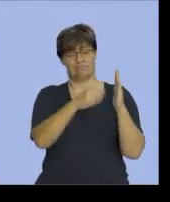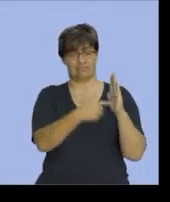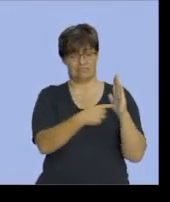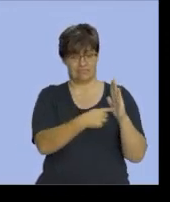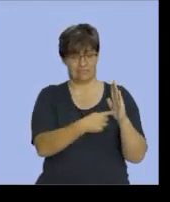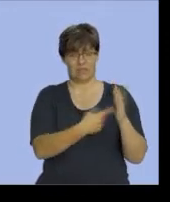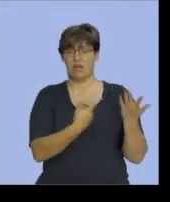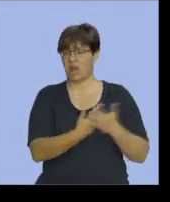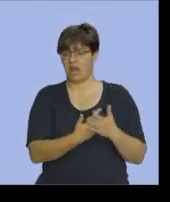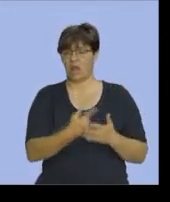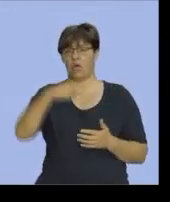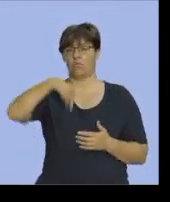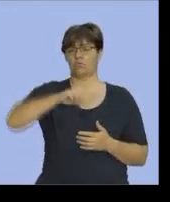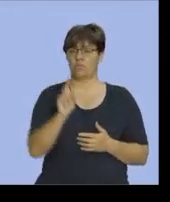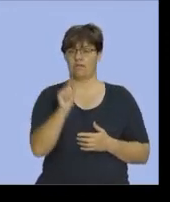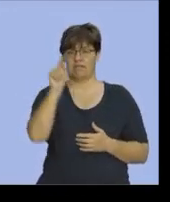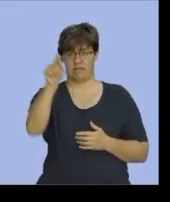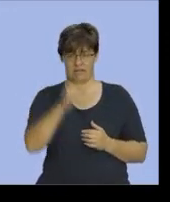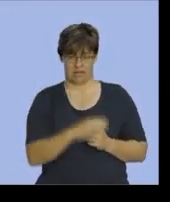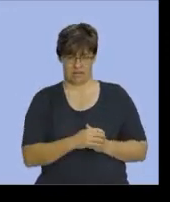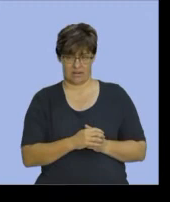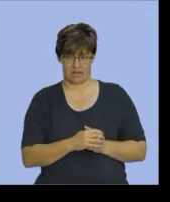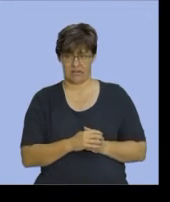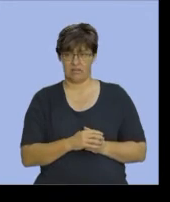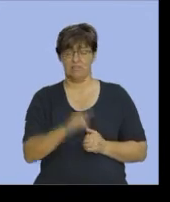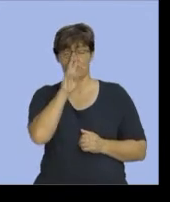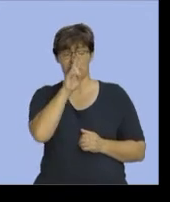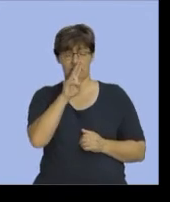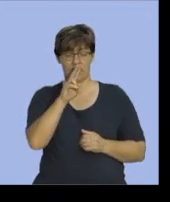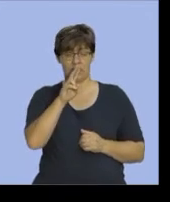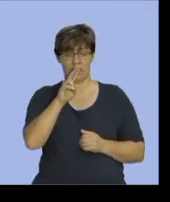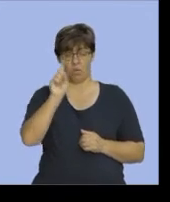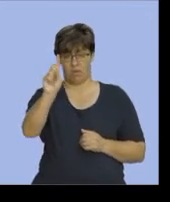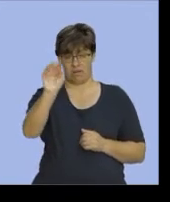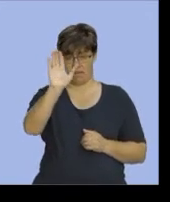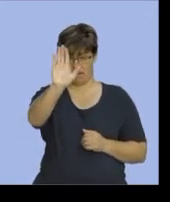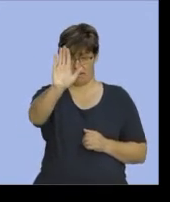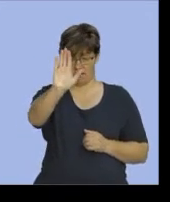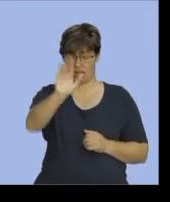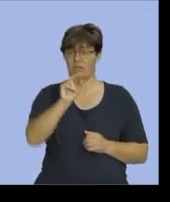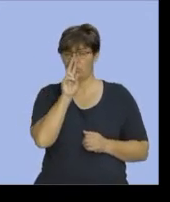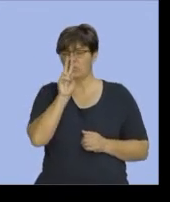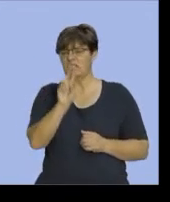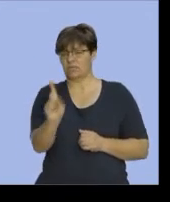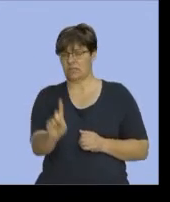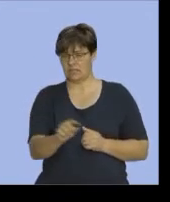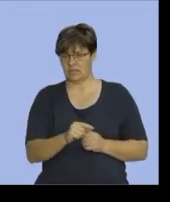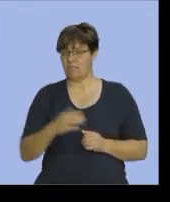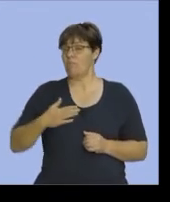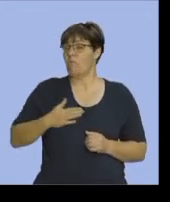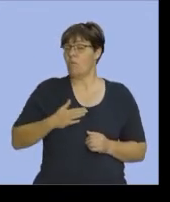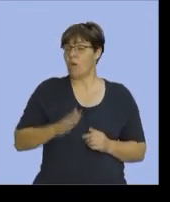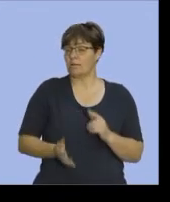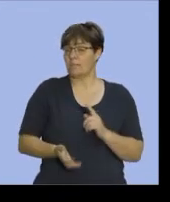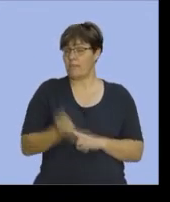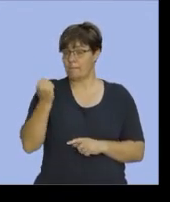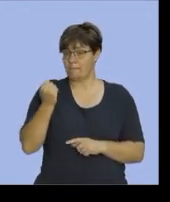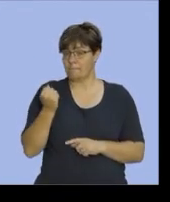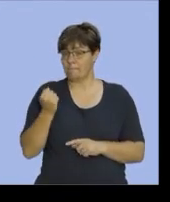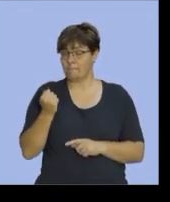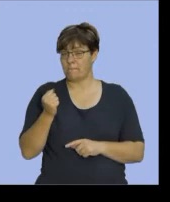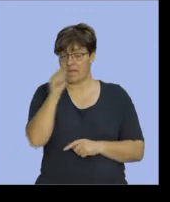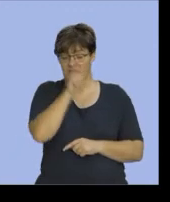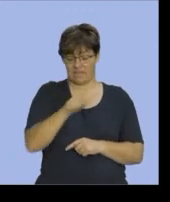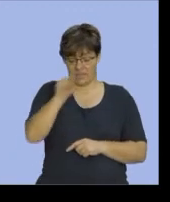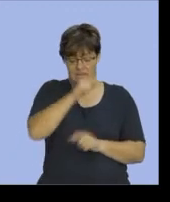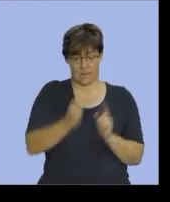plane rather? Let's look at maybe quadrant 1. If we look at quadrant 1, you can see that if I want